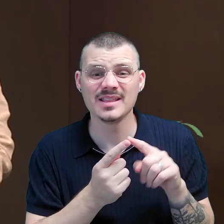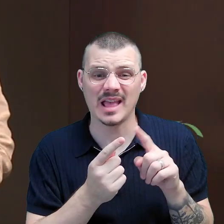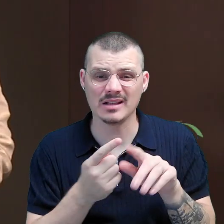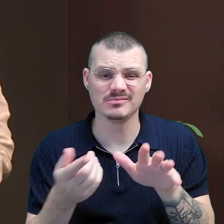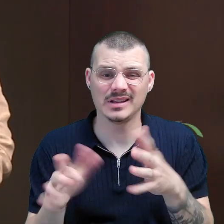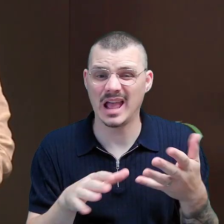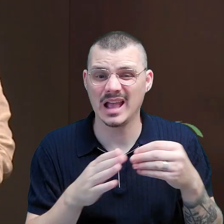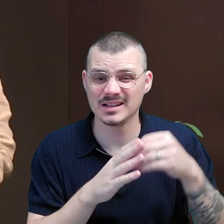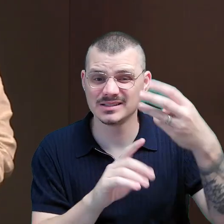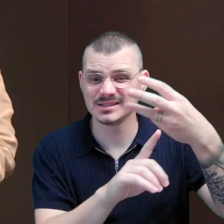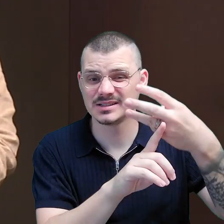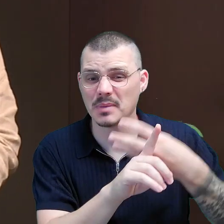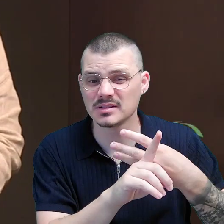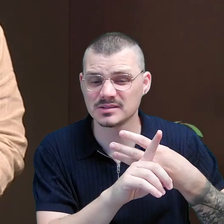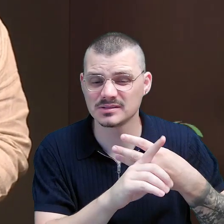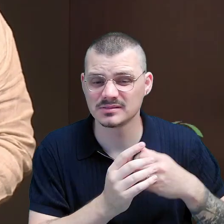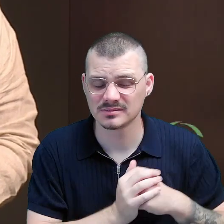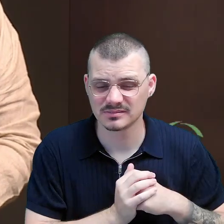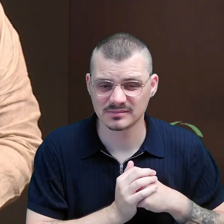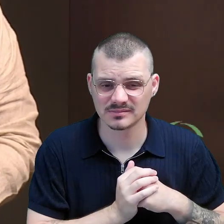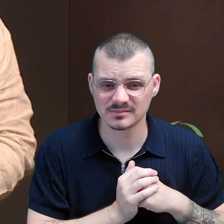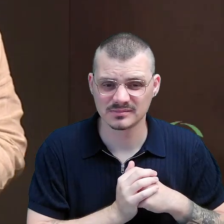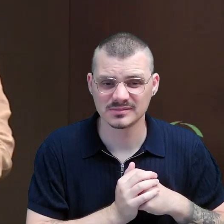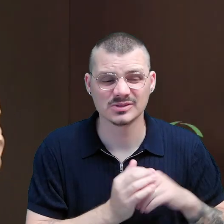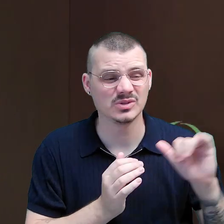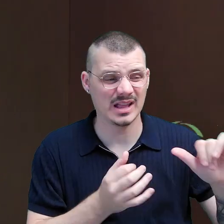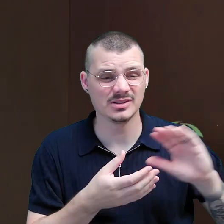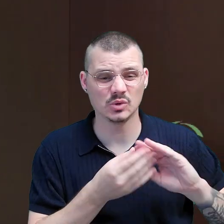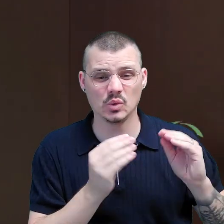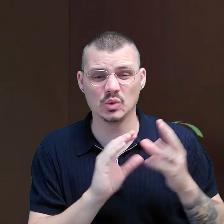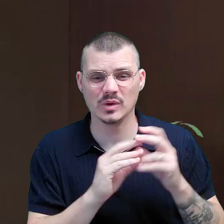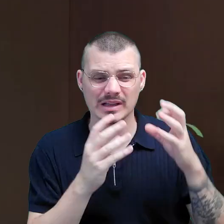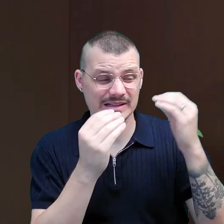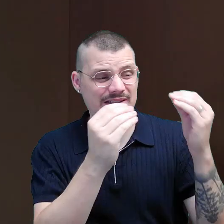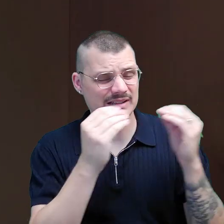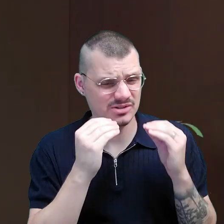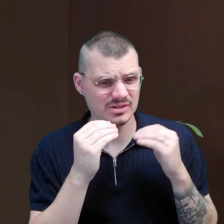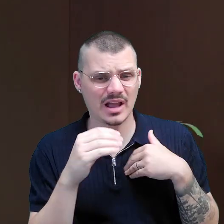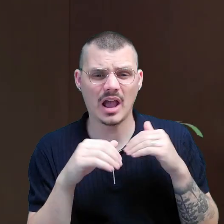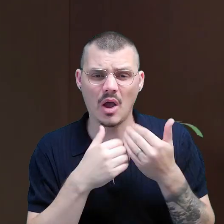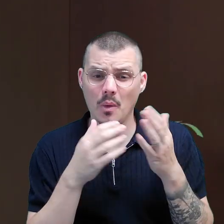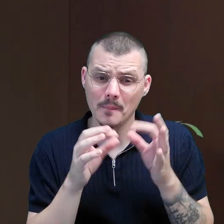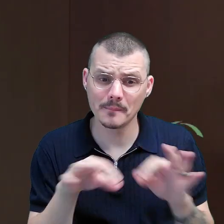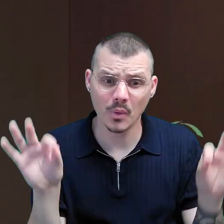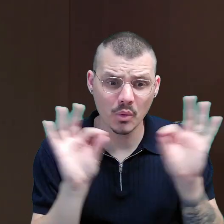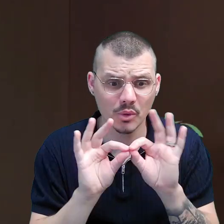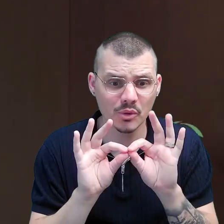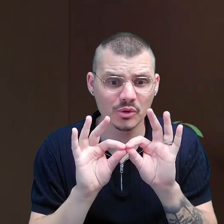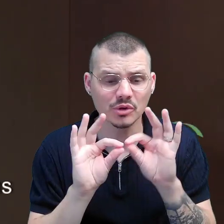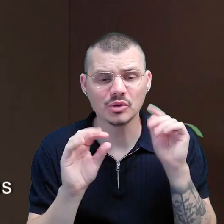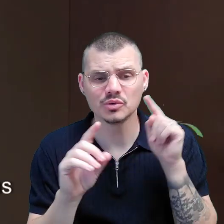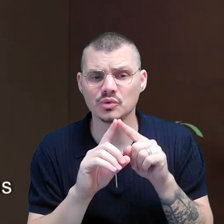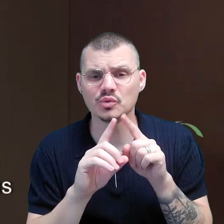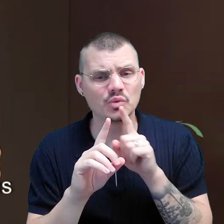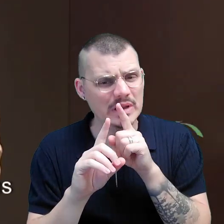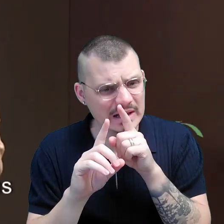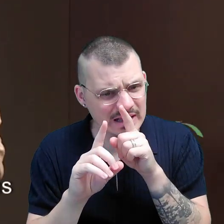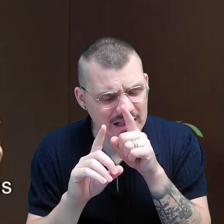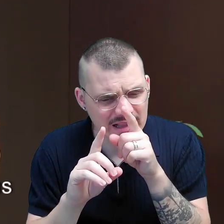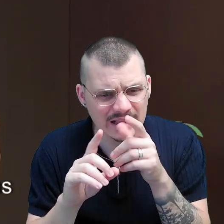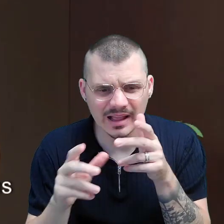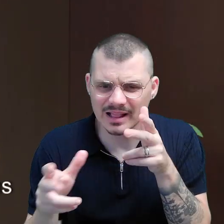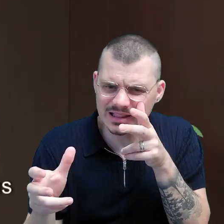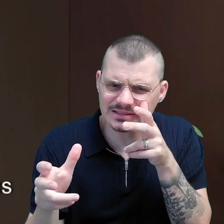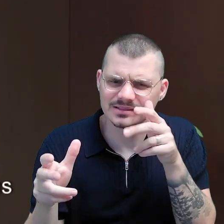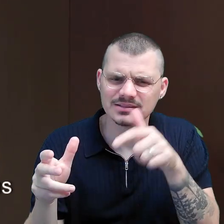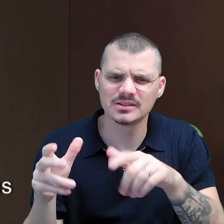6 months. To me, he teaches how incredibly important it is to really listen to